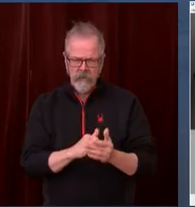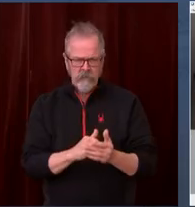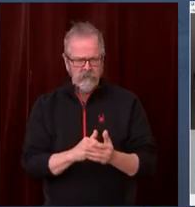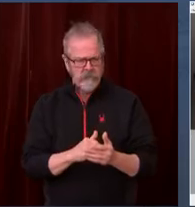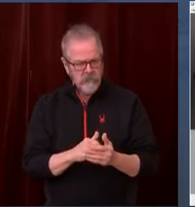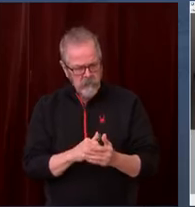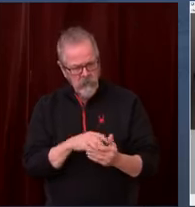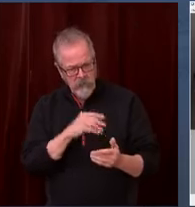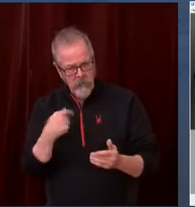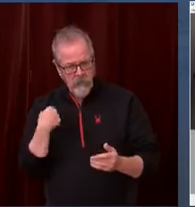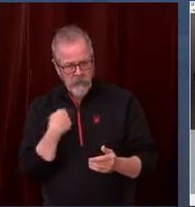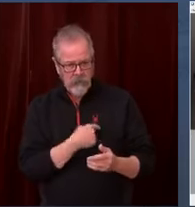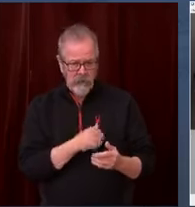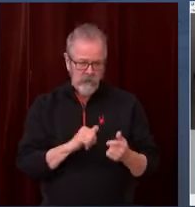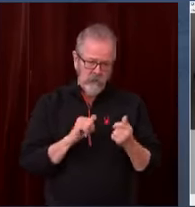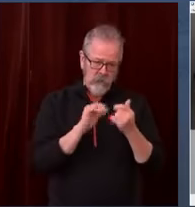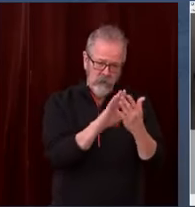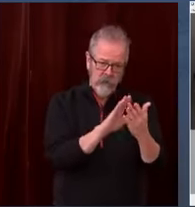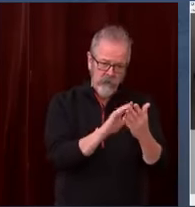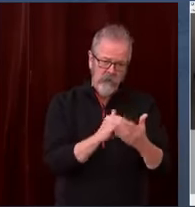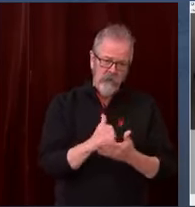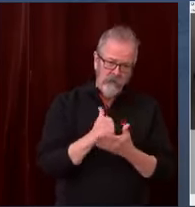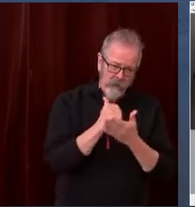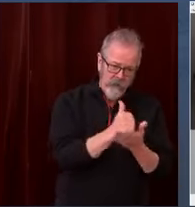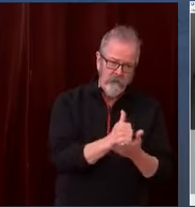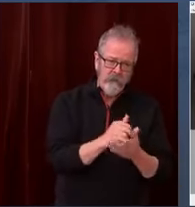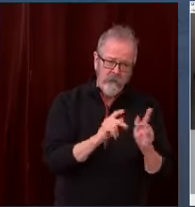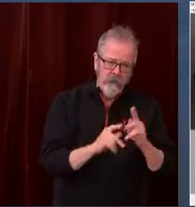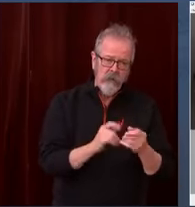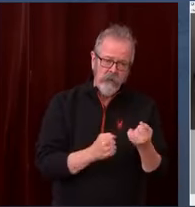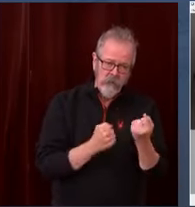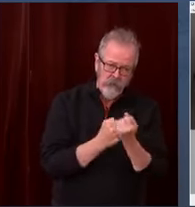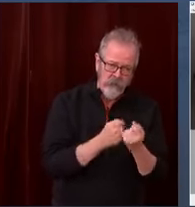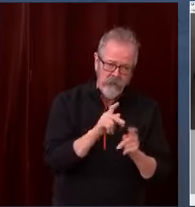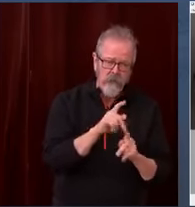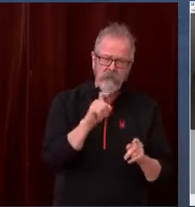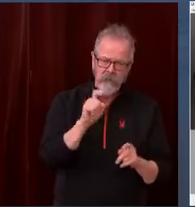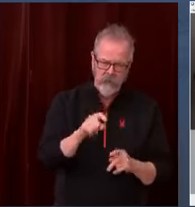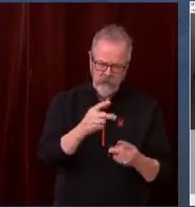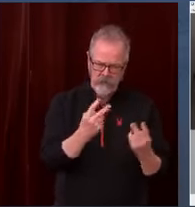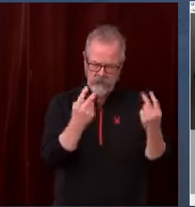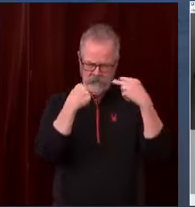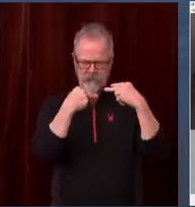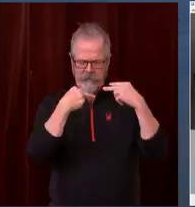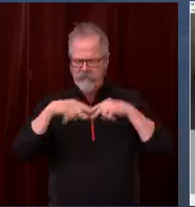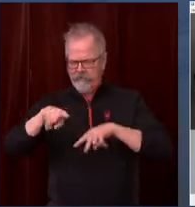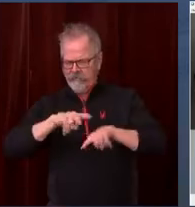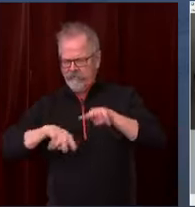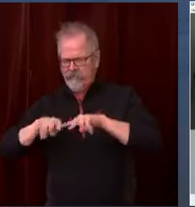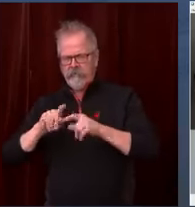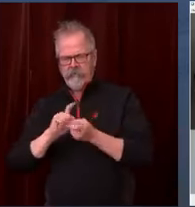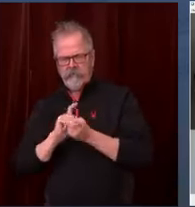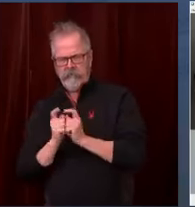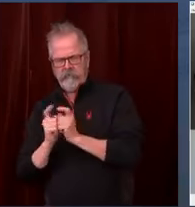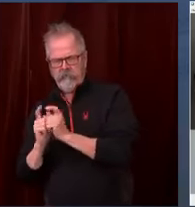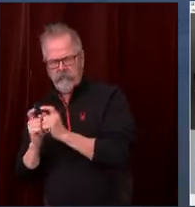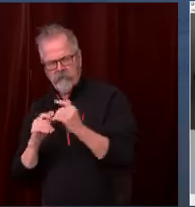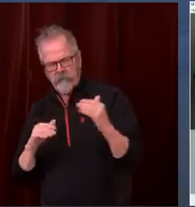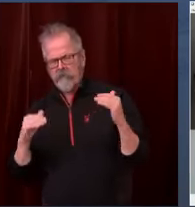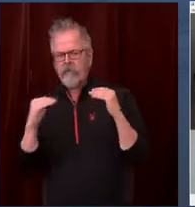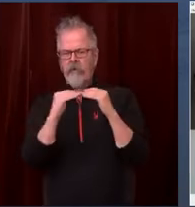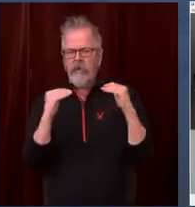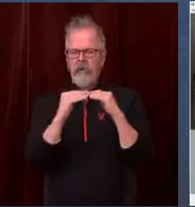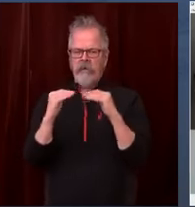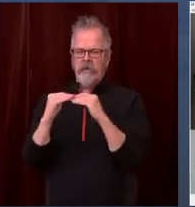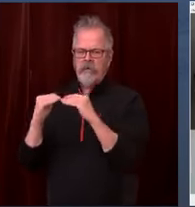will bring expertise and accountability to these efforts. Now we all know that COVID-19 has made it even more apparent